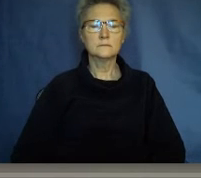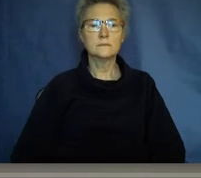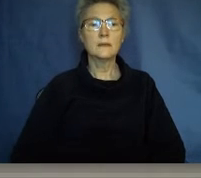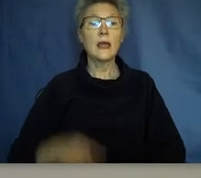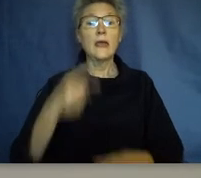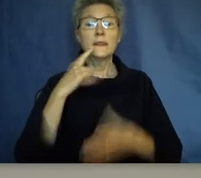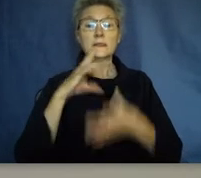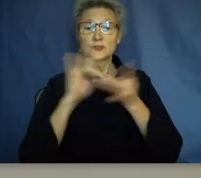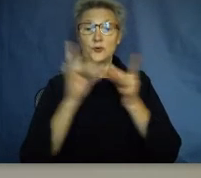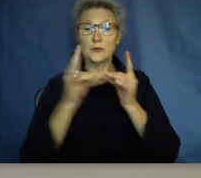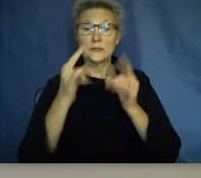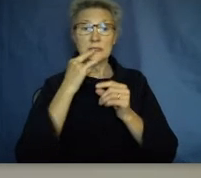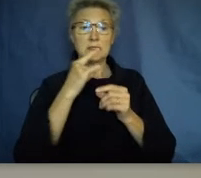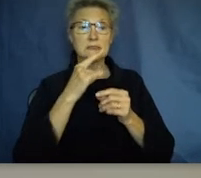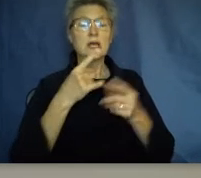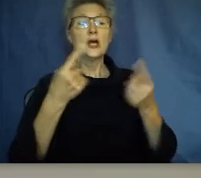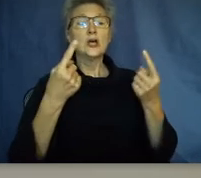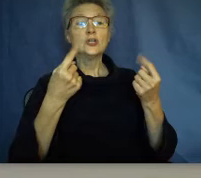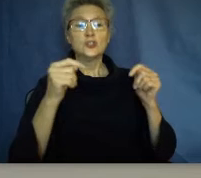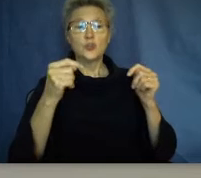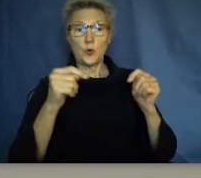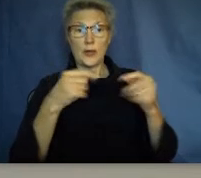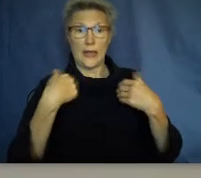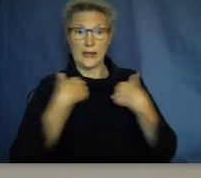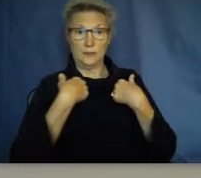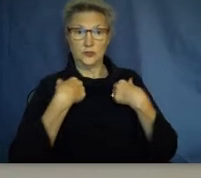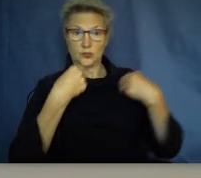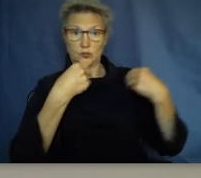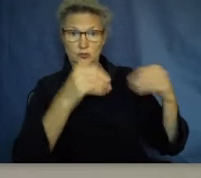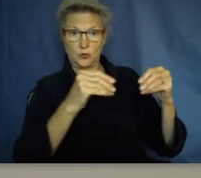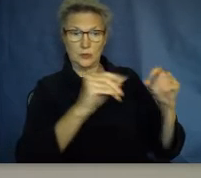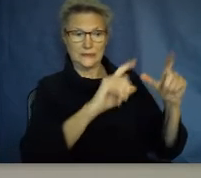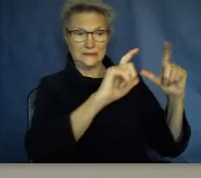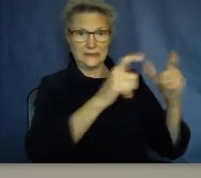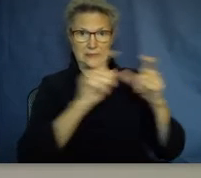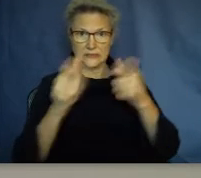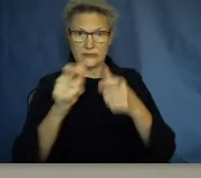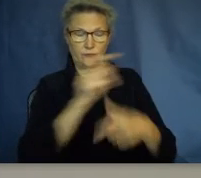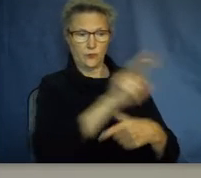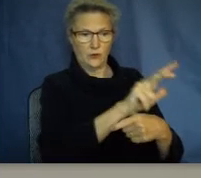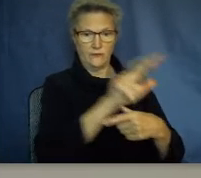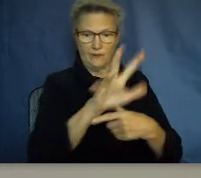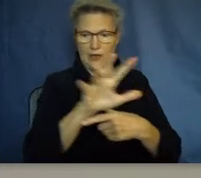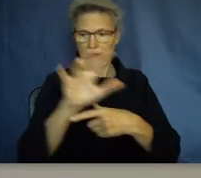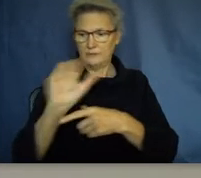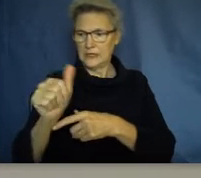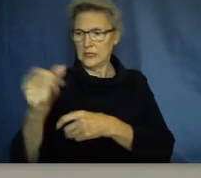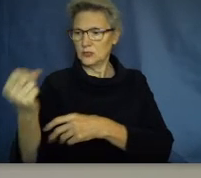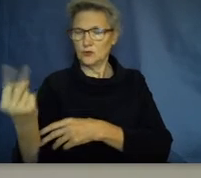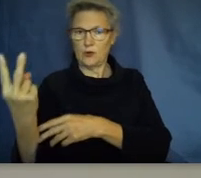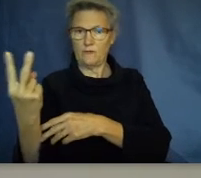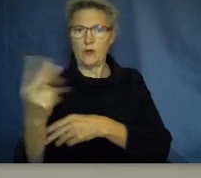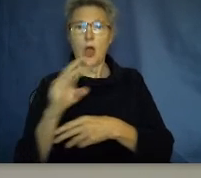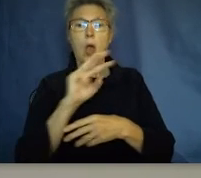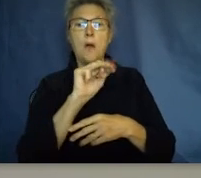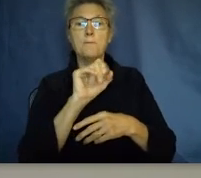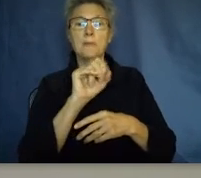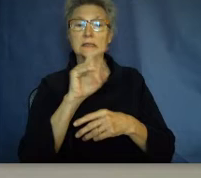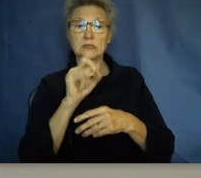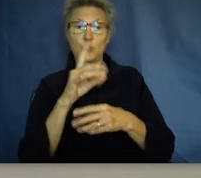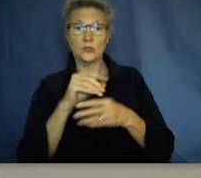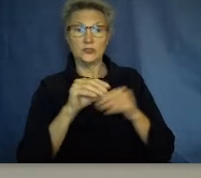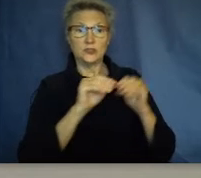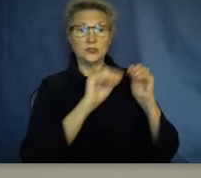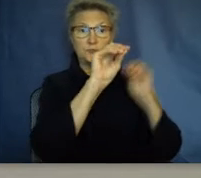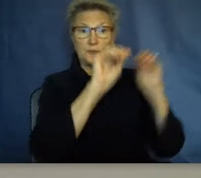says toy animals are sold in sets of 3, 5, 10, and 12. Mason wants to make a display with